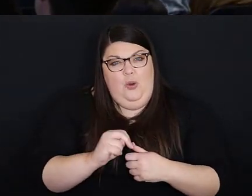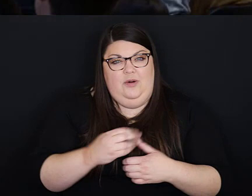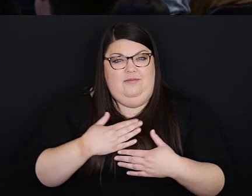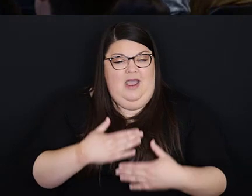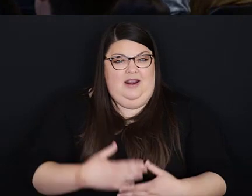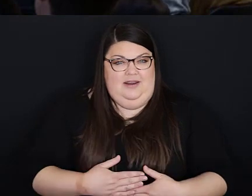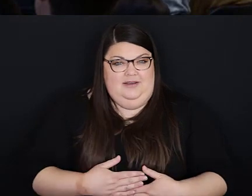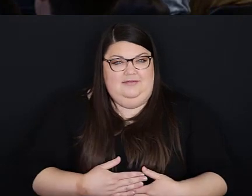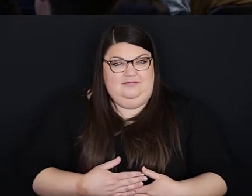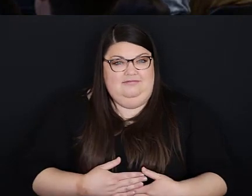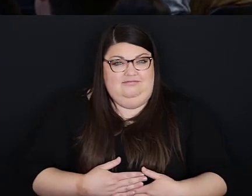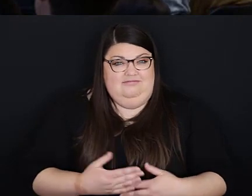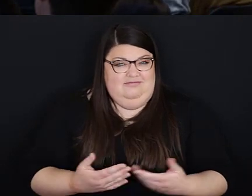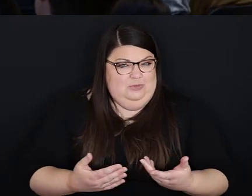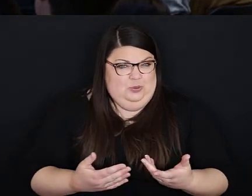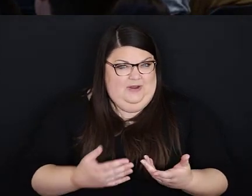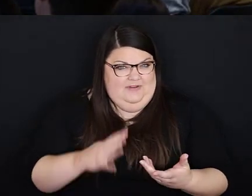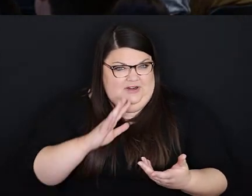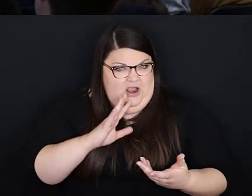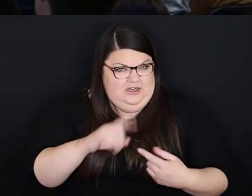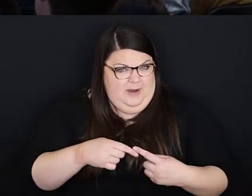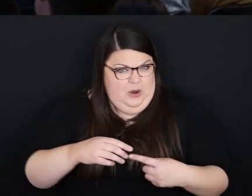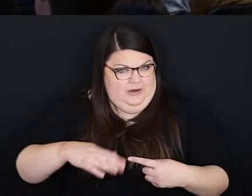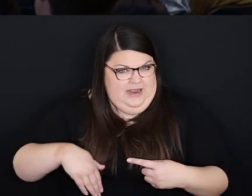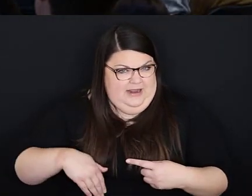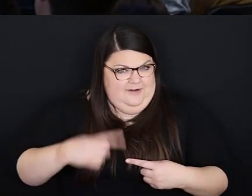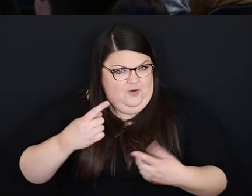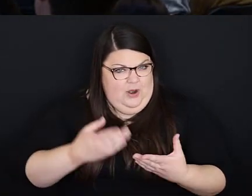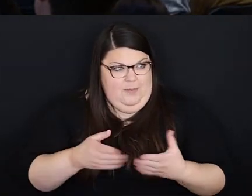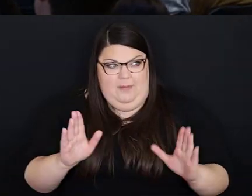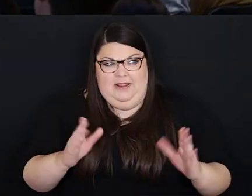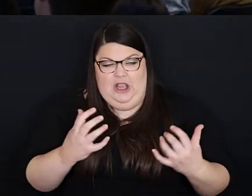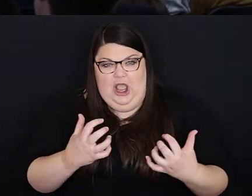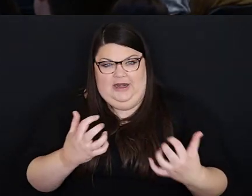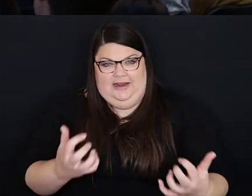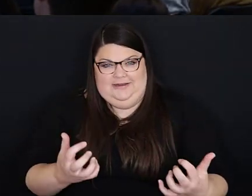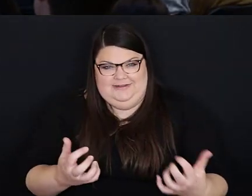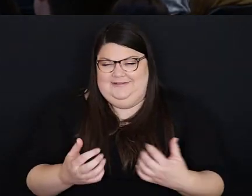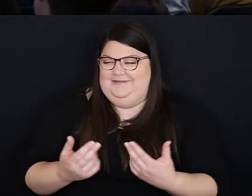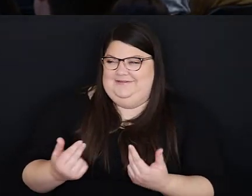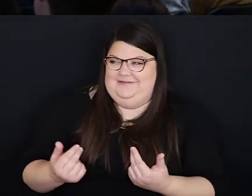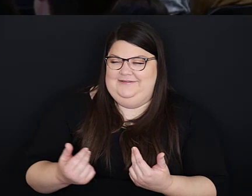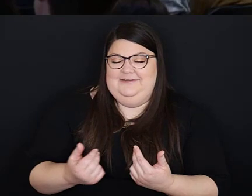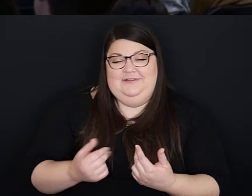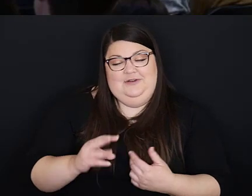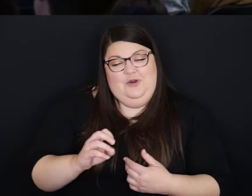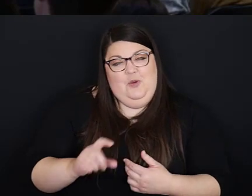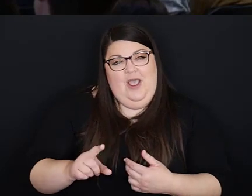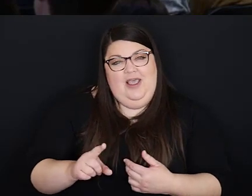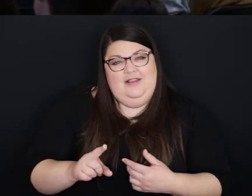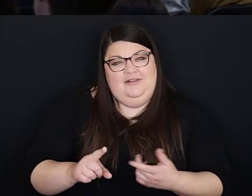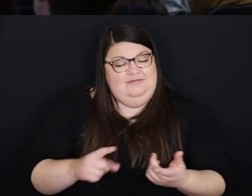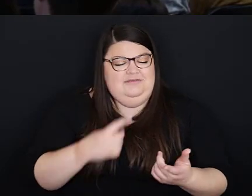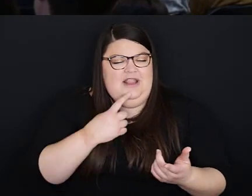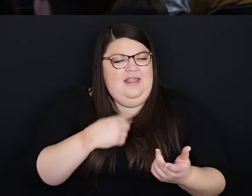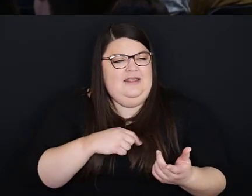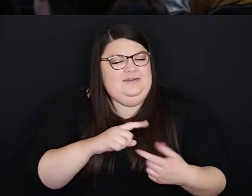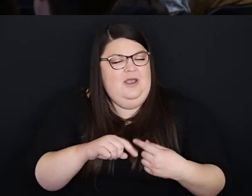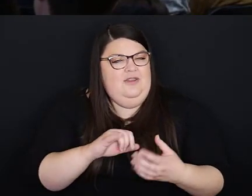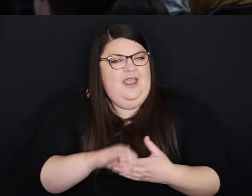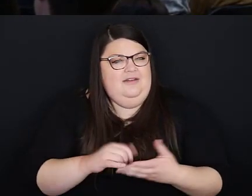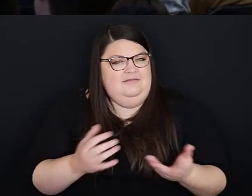body, mm-hmm. which we have not talked about yet for a public audience. But well, tell us about